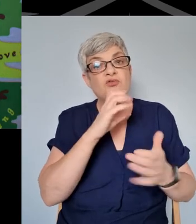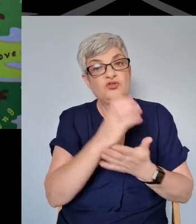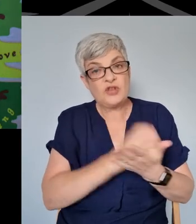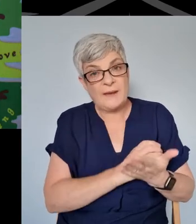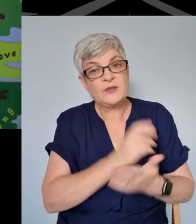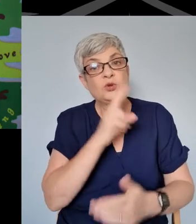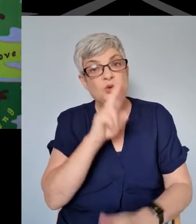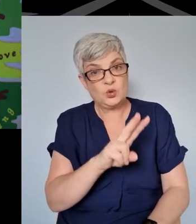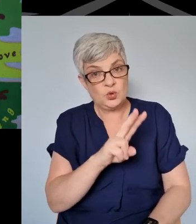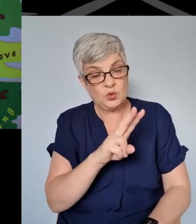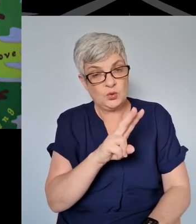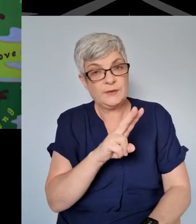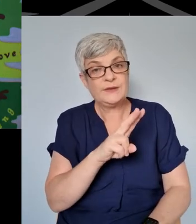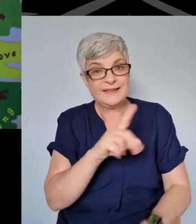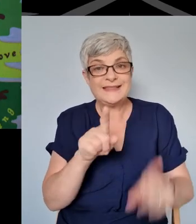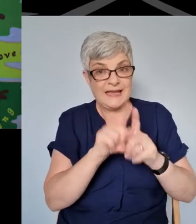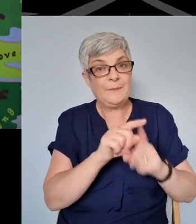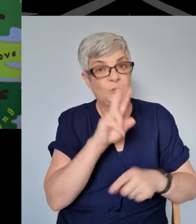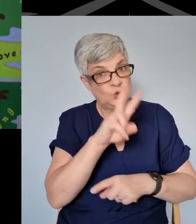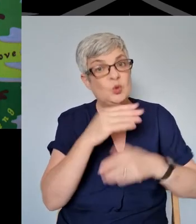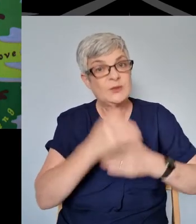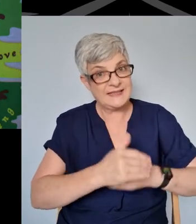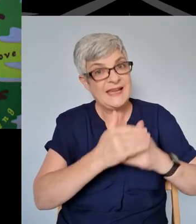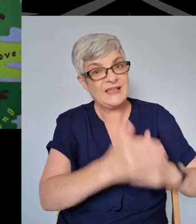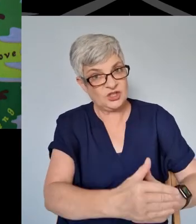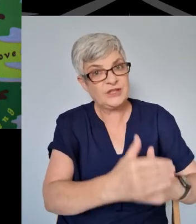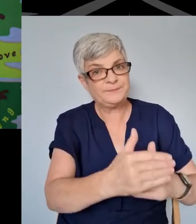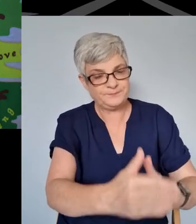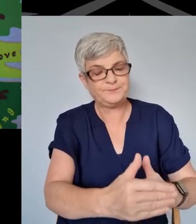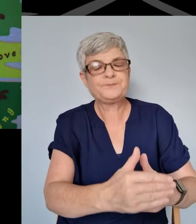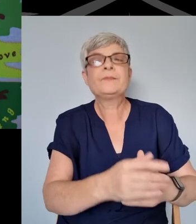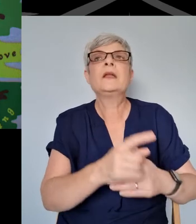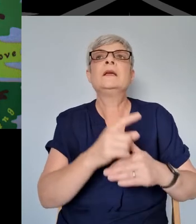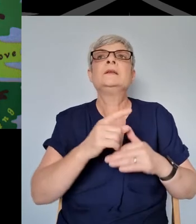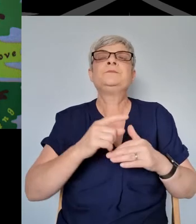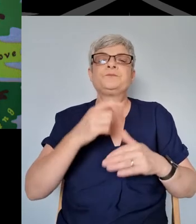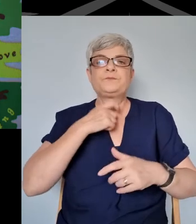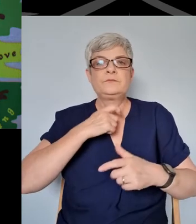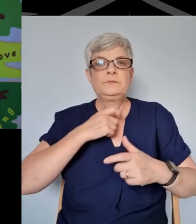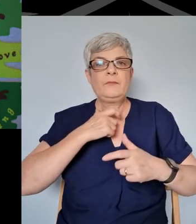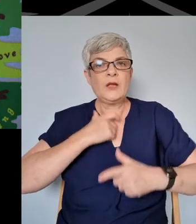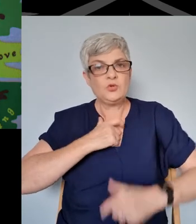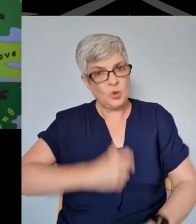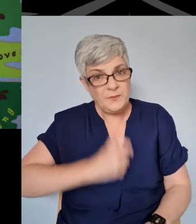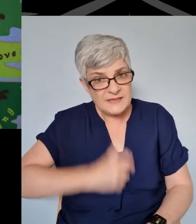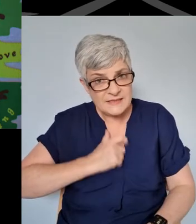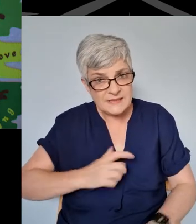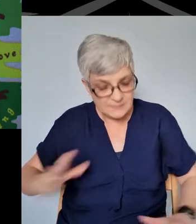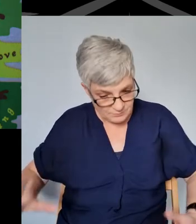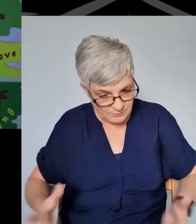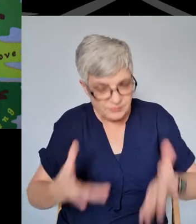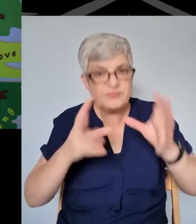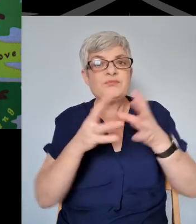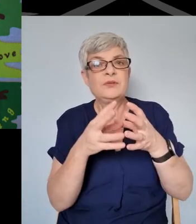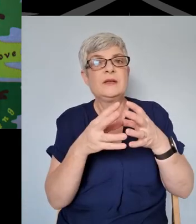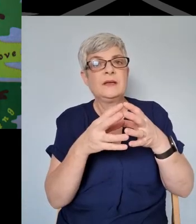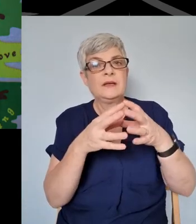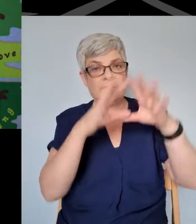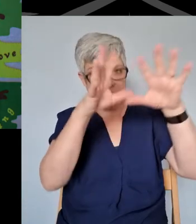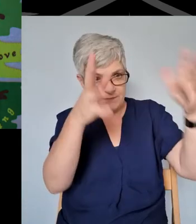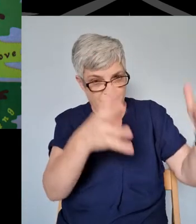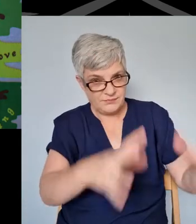also a two-stage work. Humans were put together by God, and then secondly, the Spirit of God, the breath of